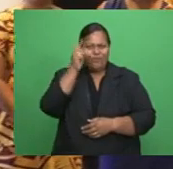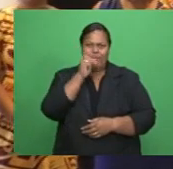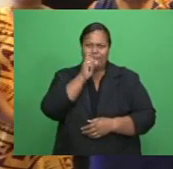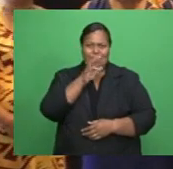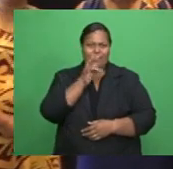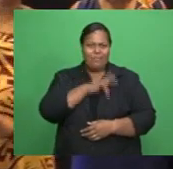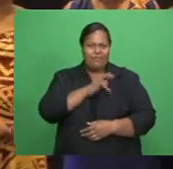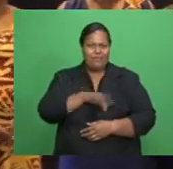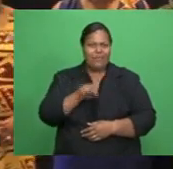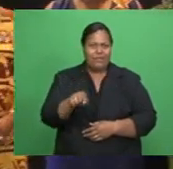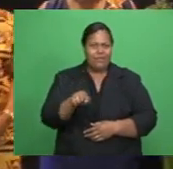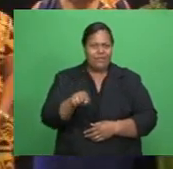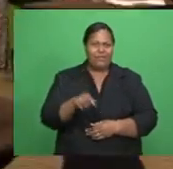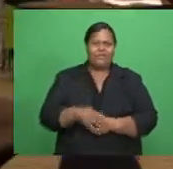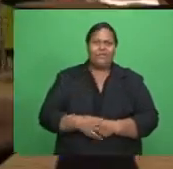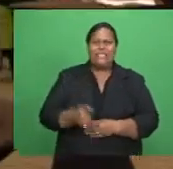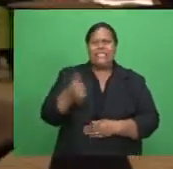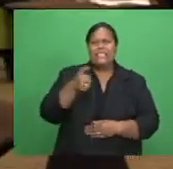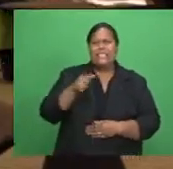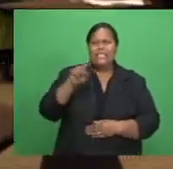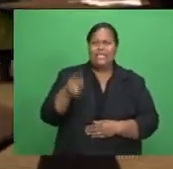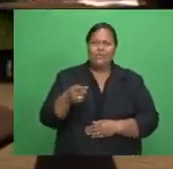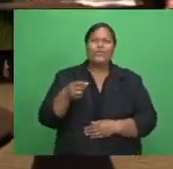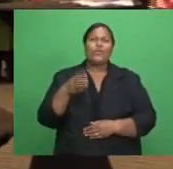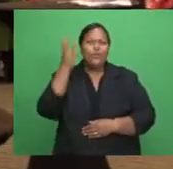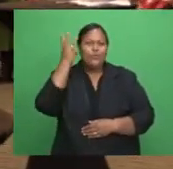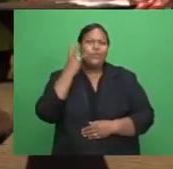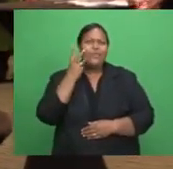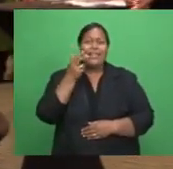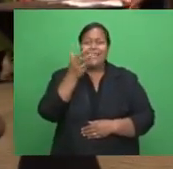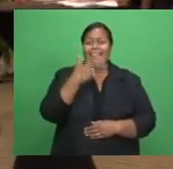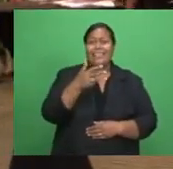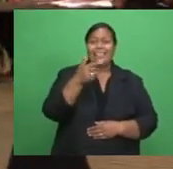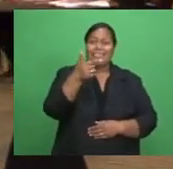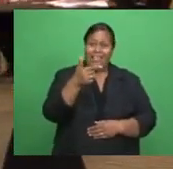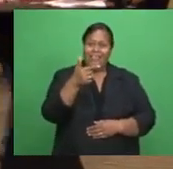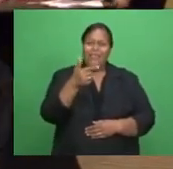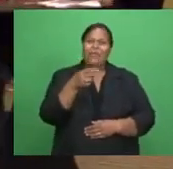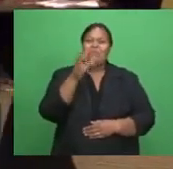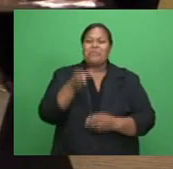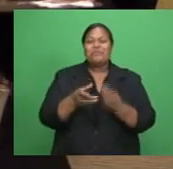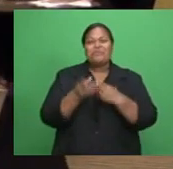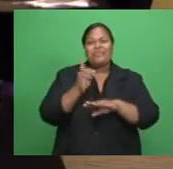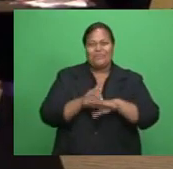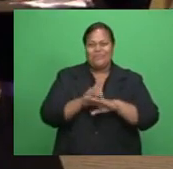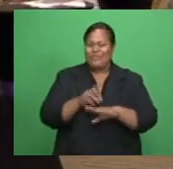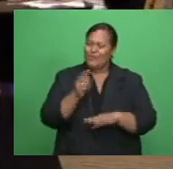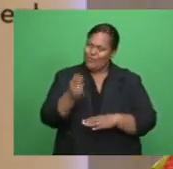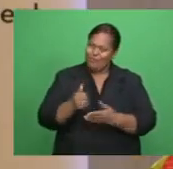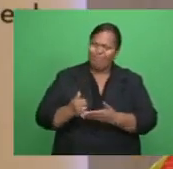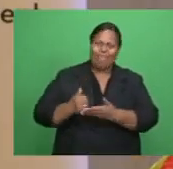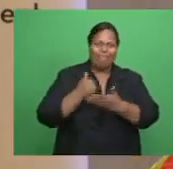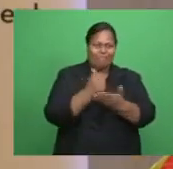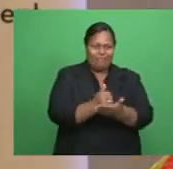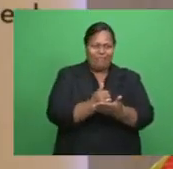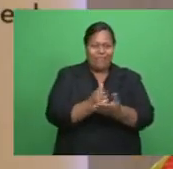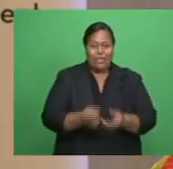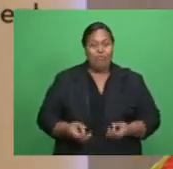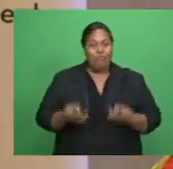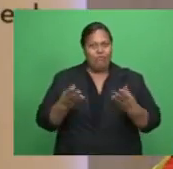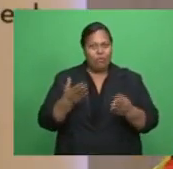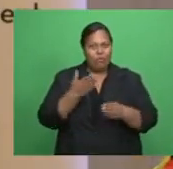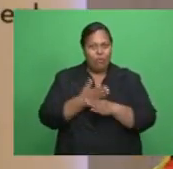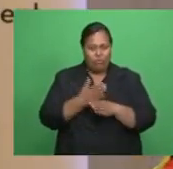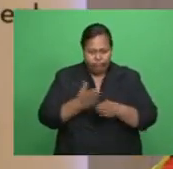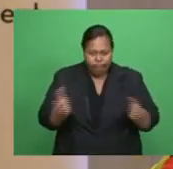women, while 97 are people with disabilities. The grants and the capacity support that we provide further the work of the